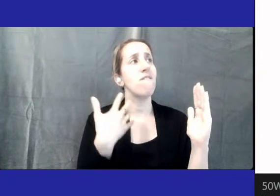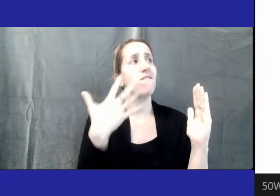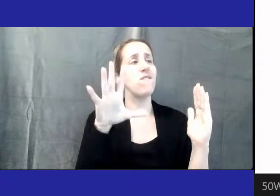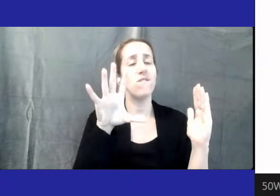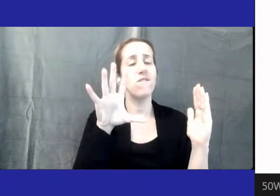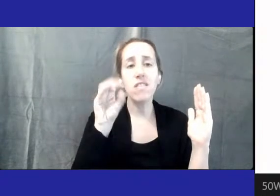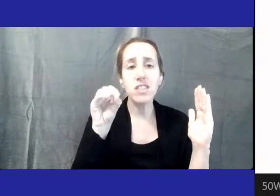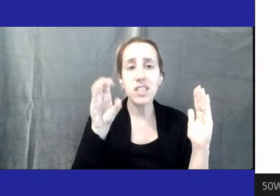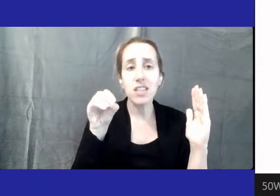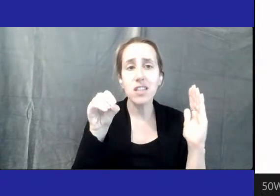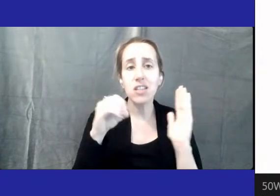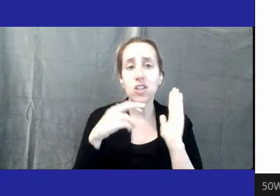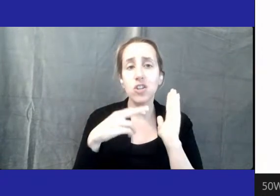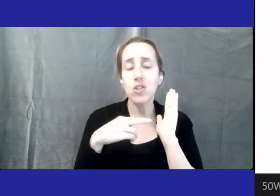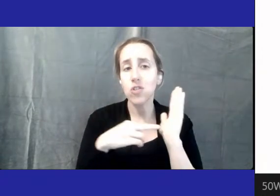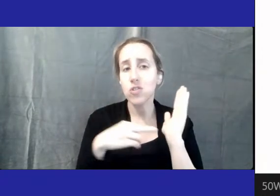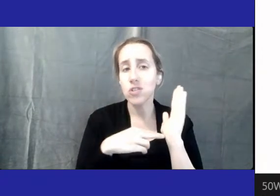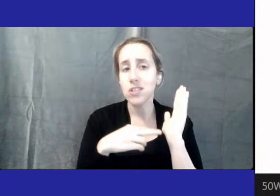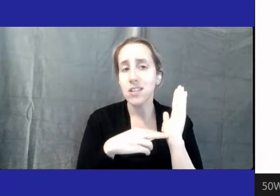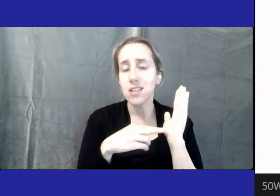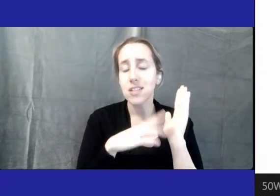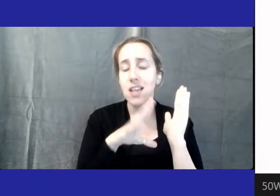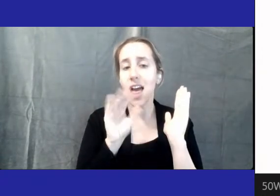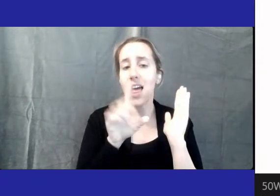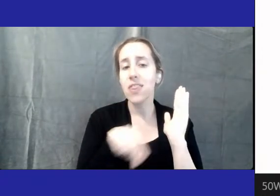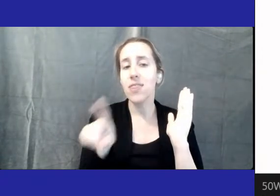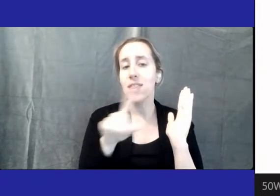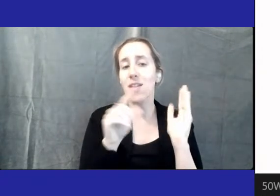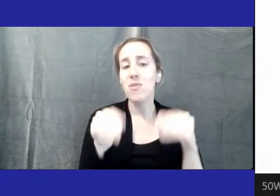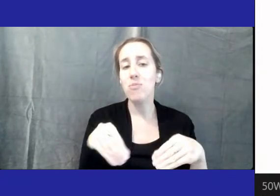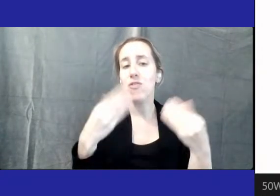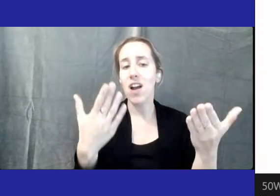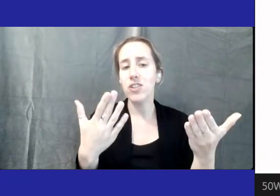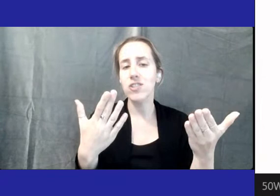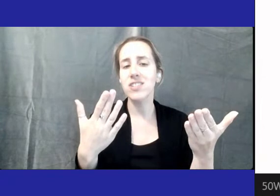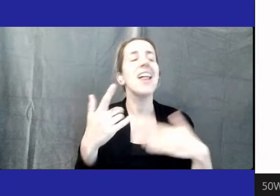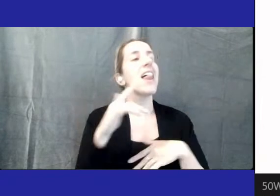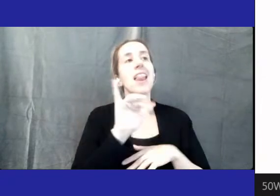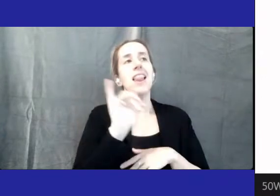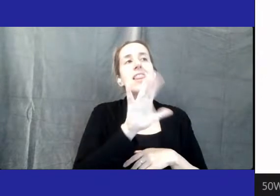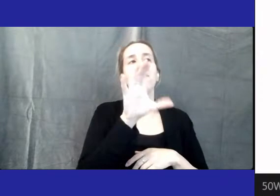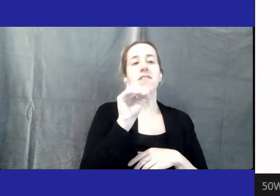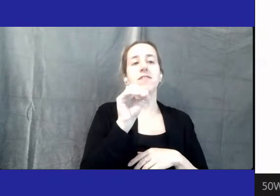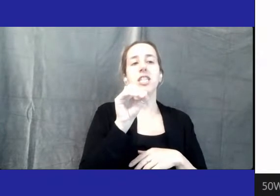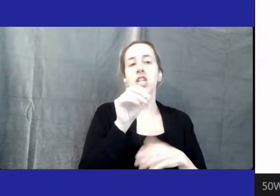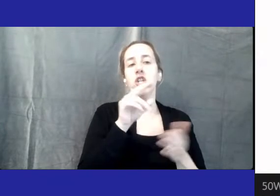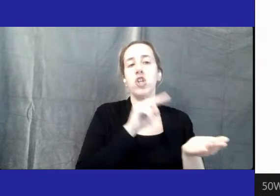and the providers would, like 50 nursing shifts, I think. And then the